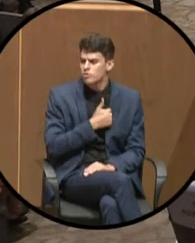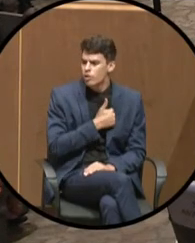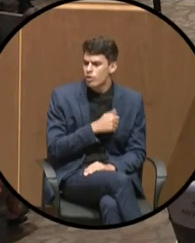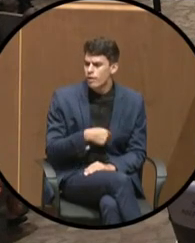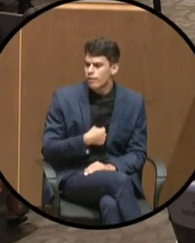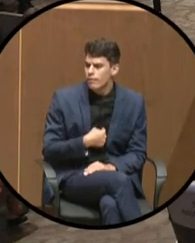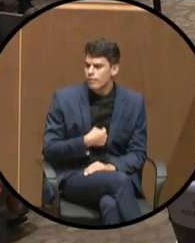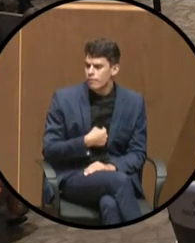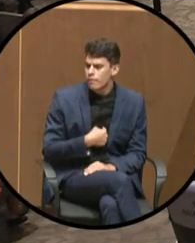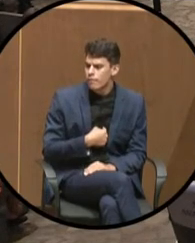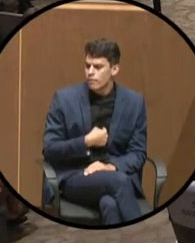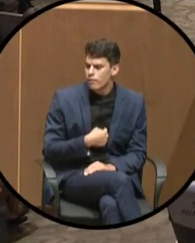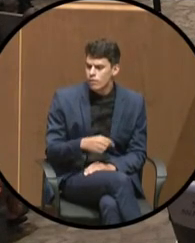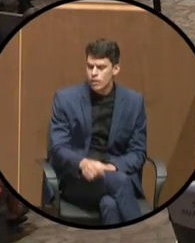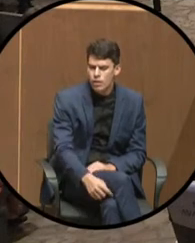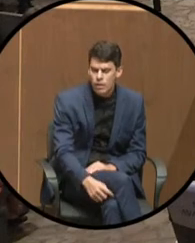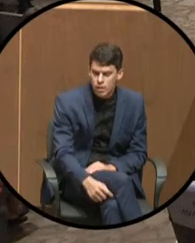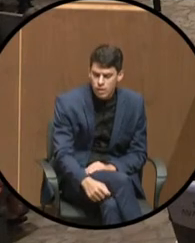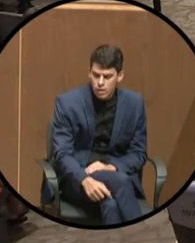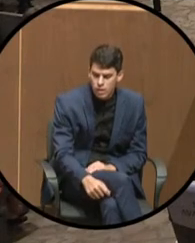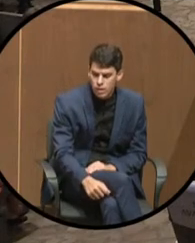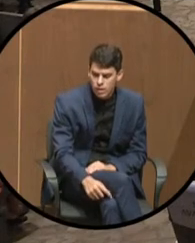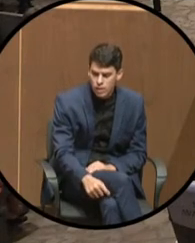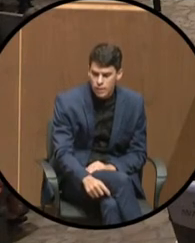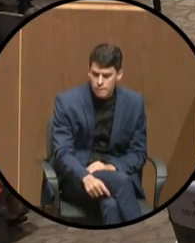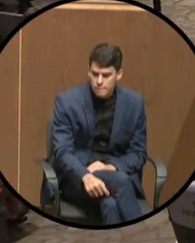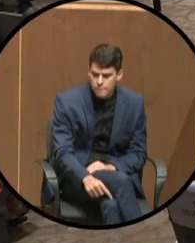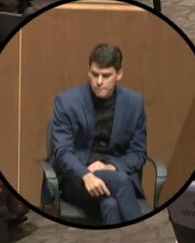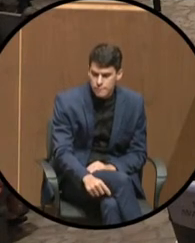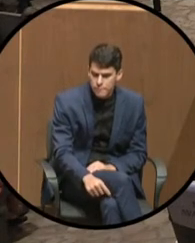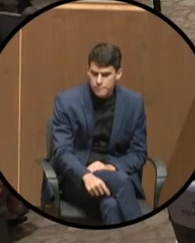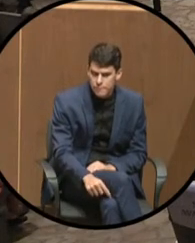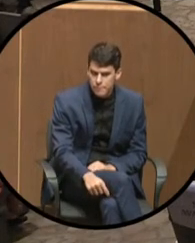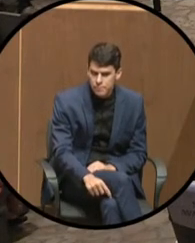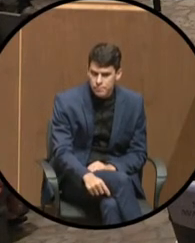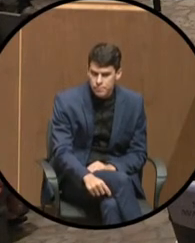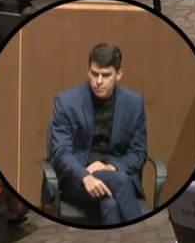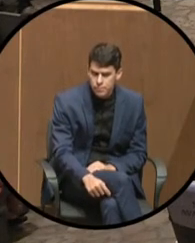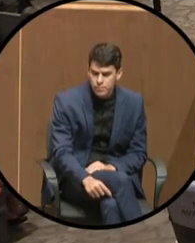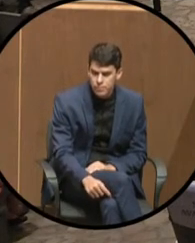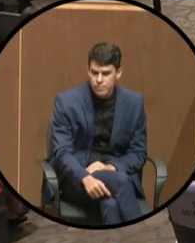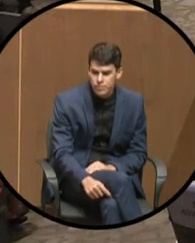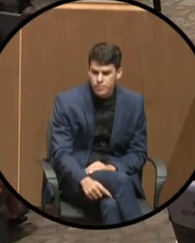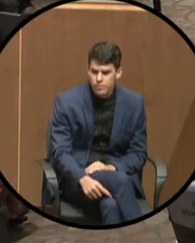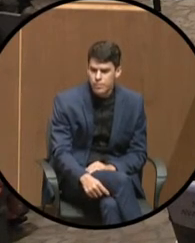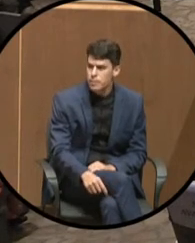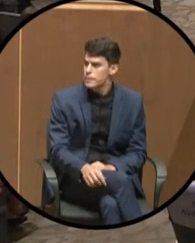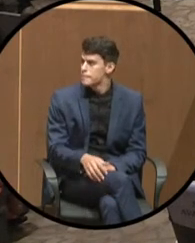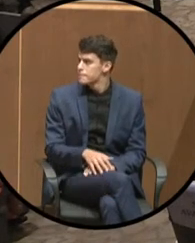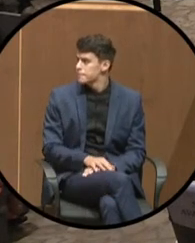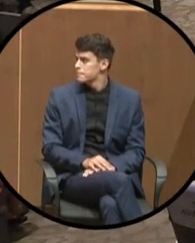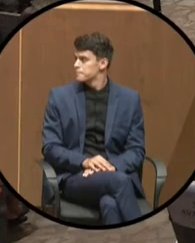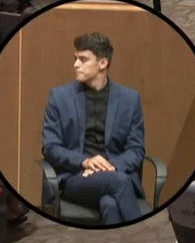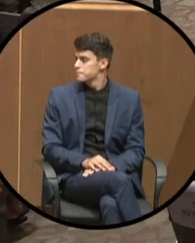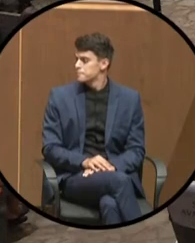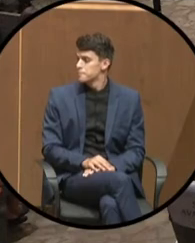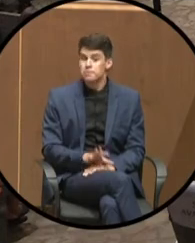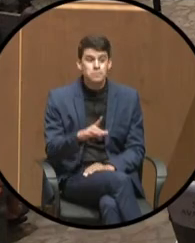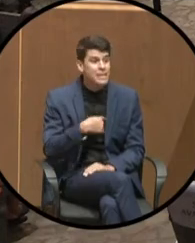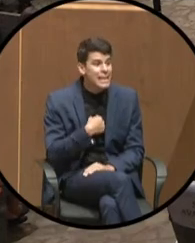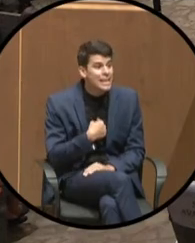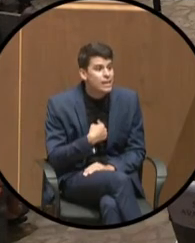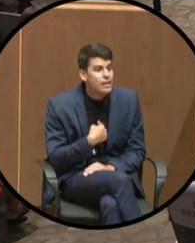Our next caller is Krista Beaton. All right, thank you. You're welcome. Me? Hi,